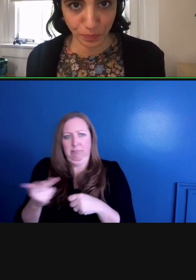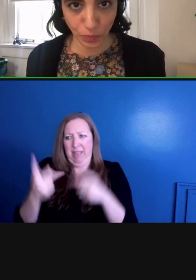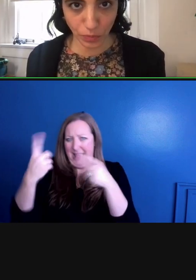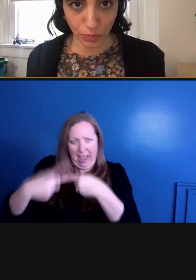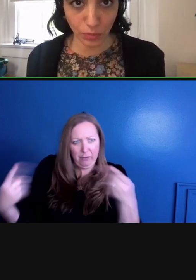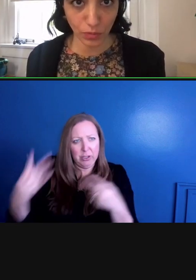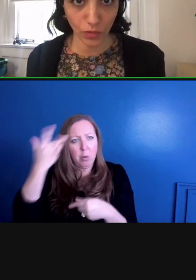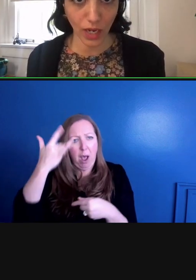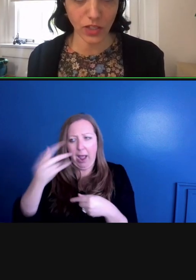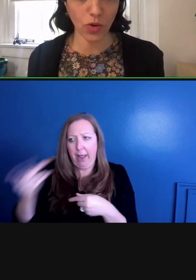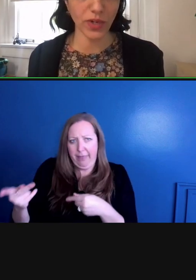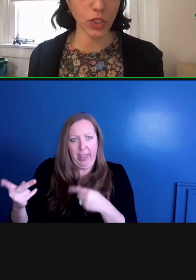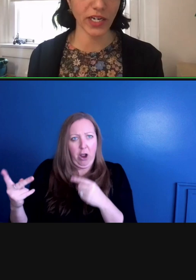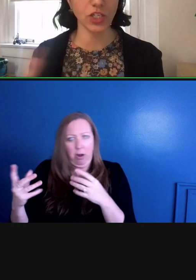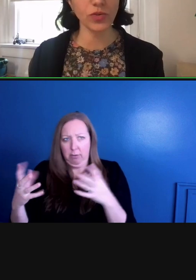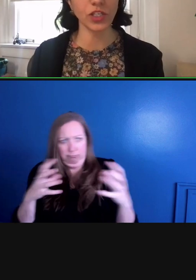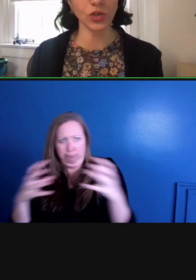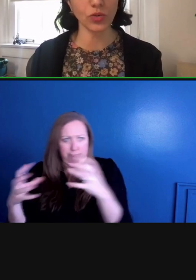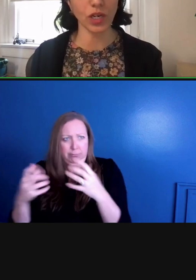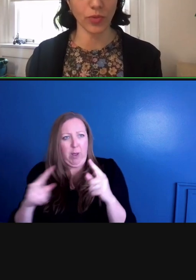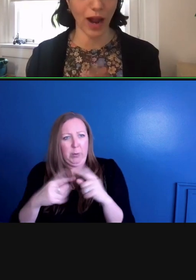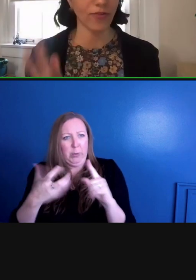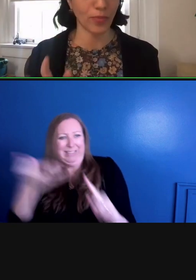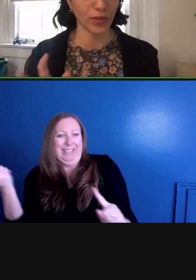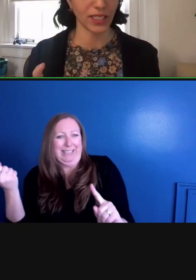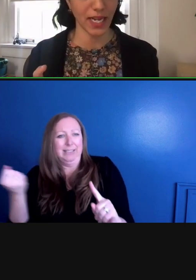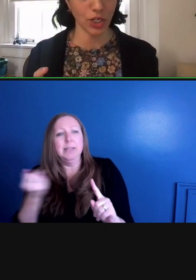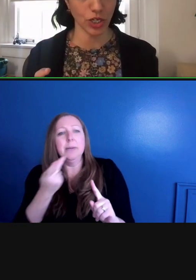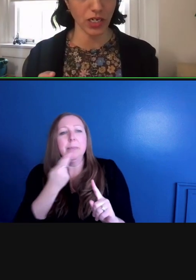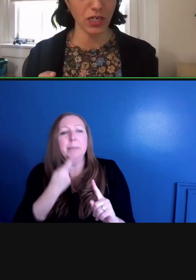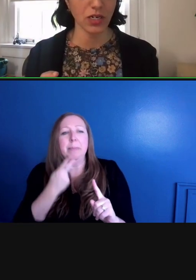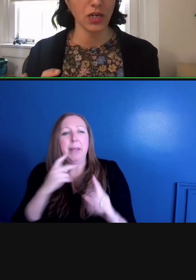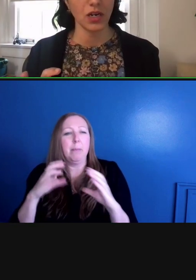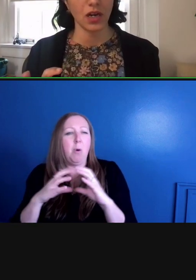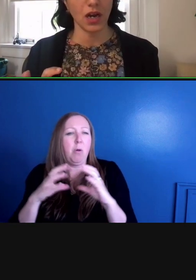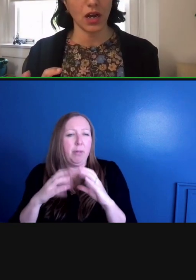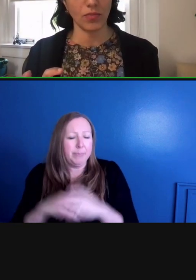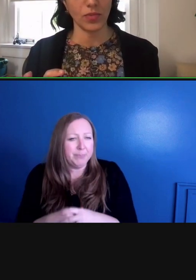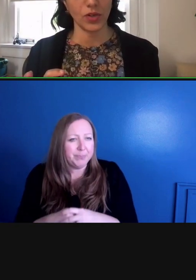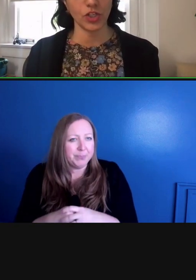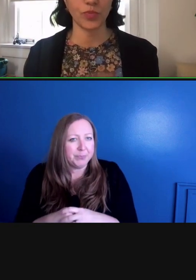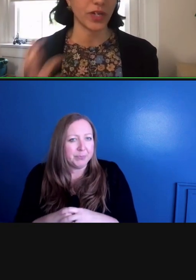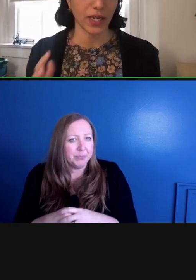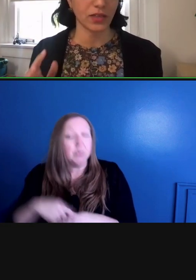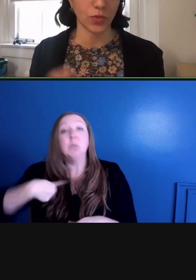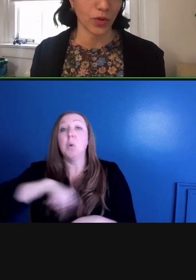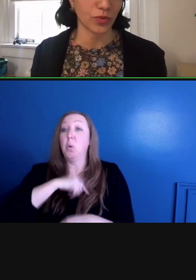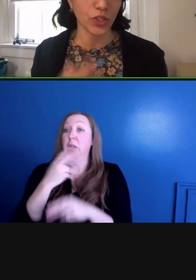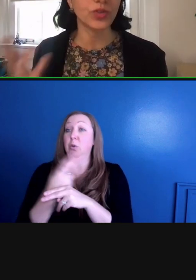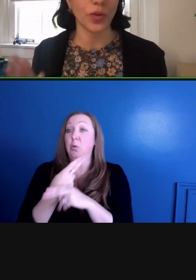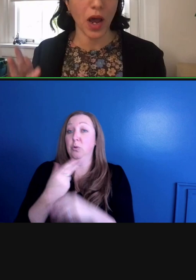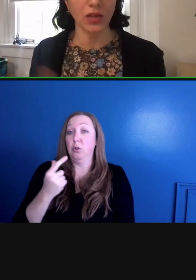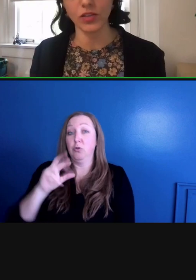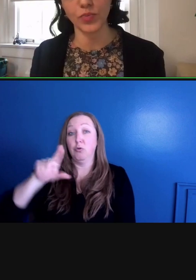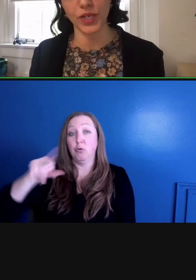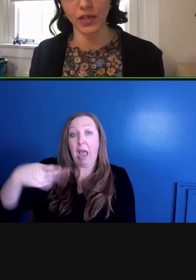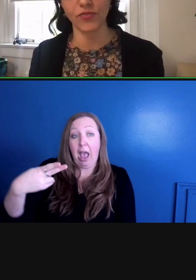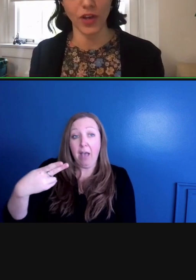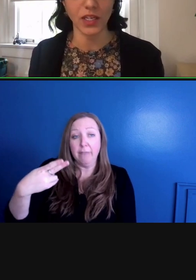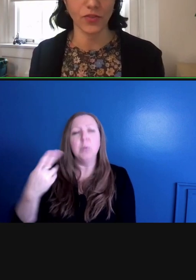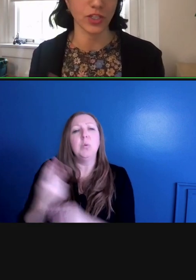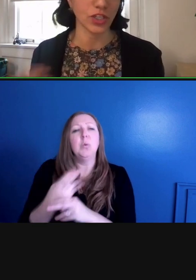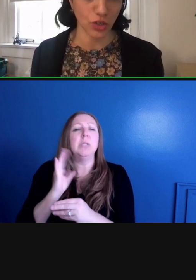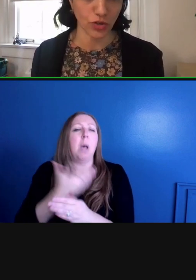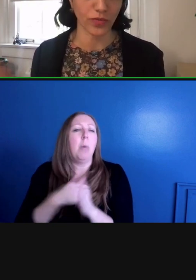ball. And so what we try to do is use a graph representation to predict, or use our model to